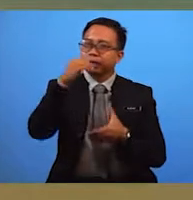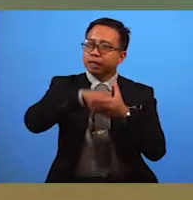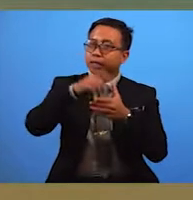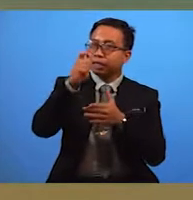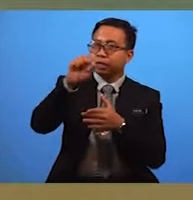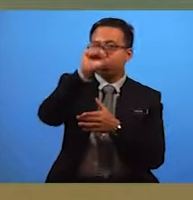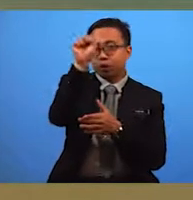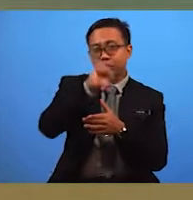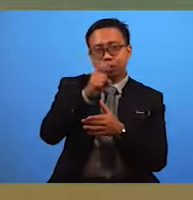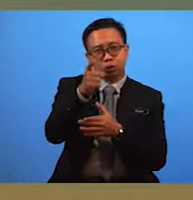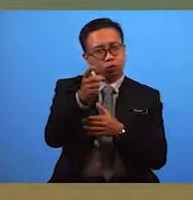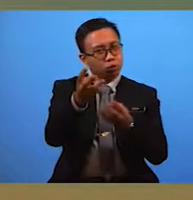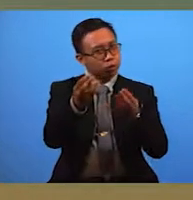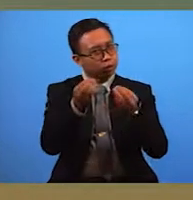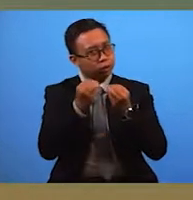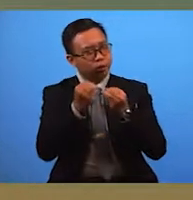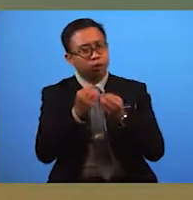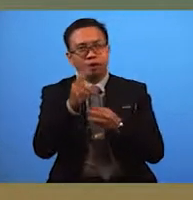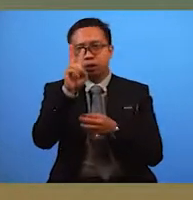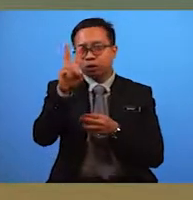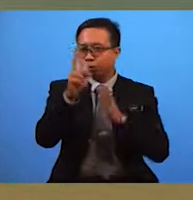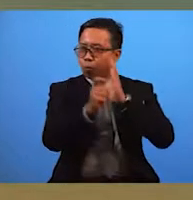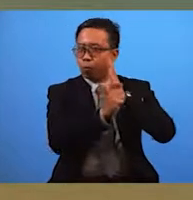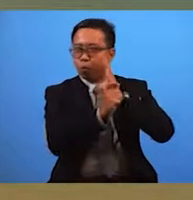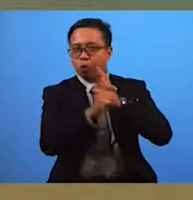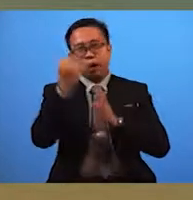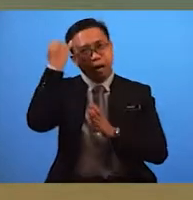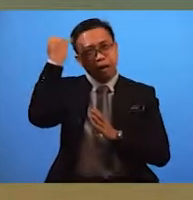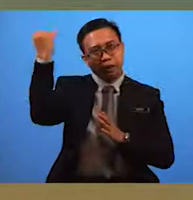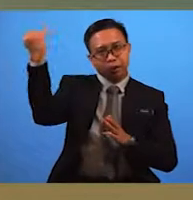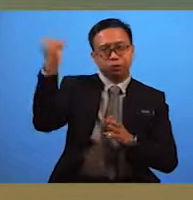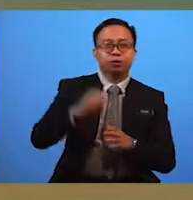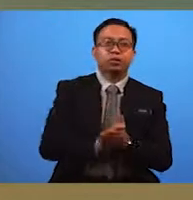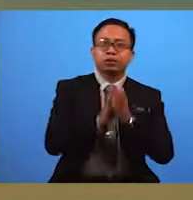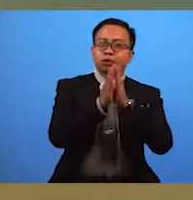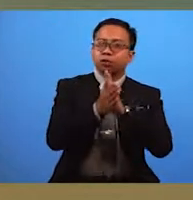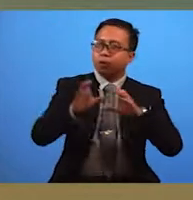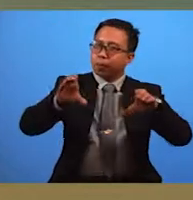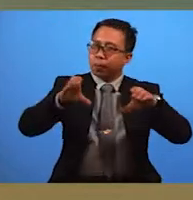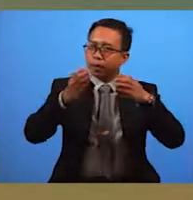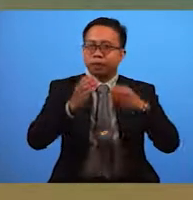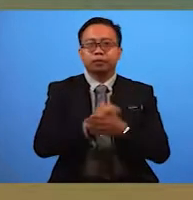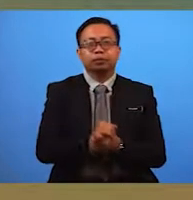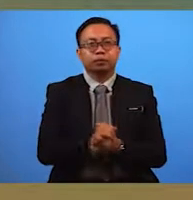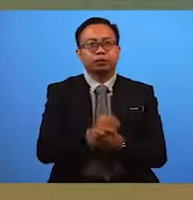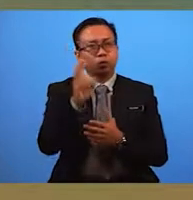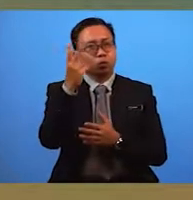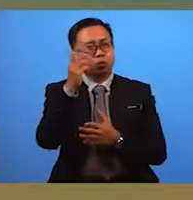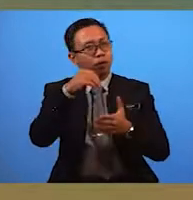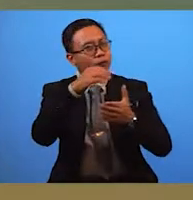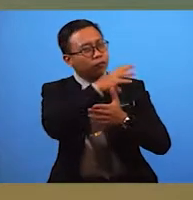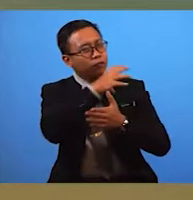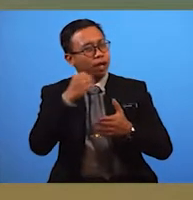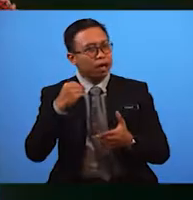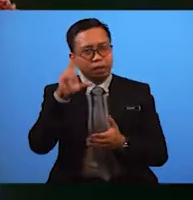question, you are required to add 2 more ideas so that they can make up contents 12 and